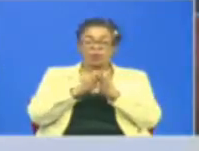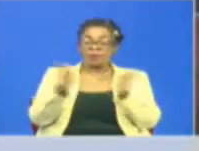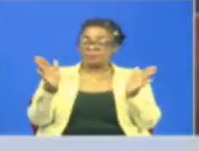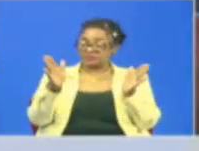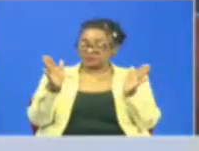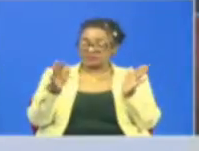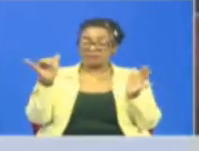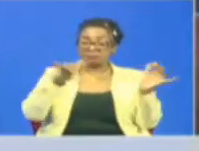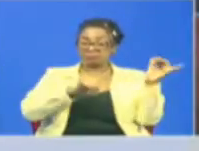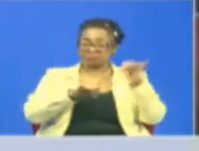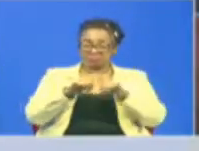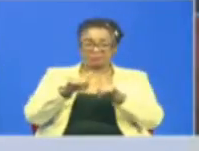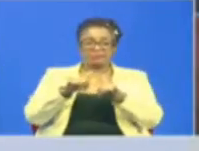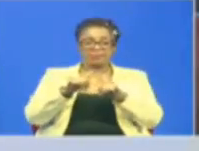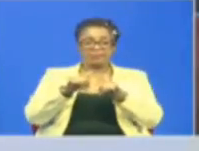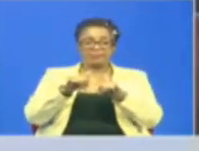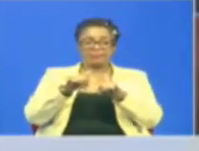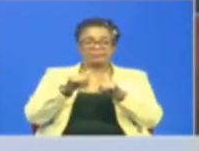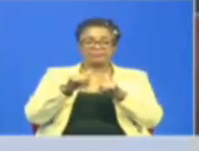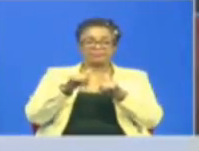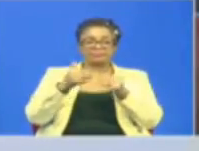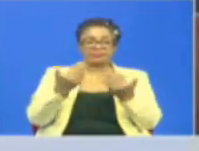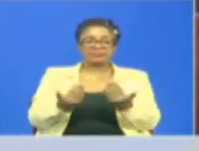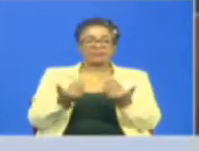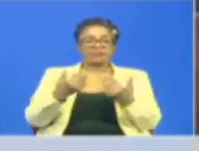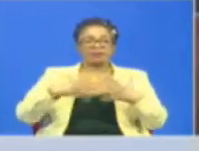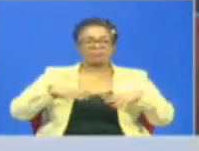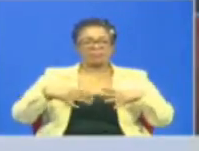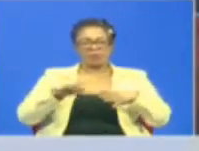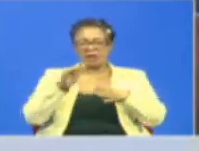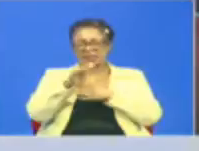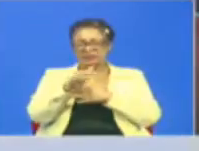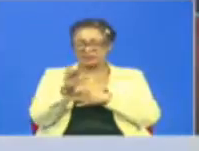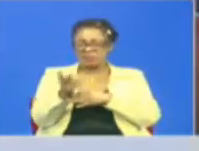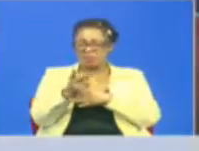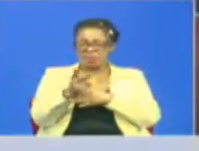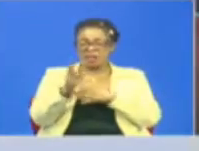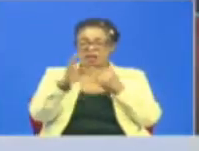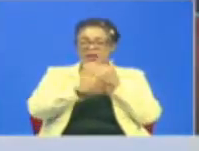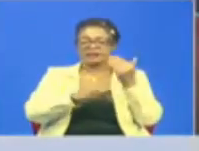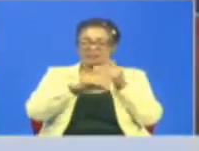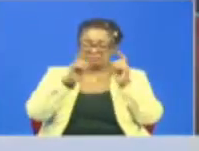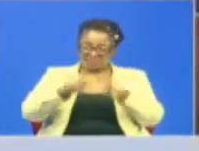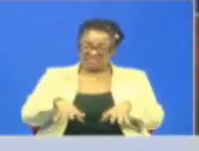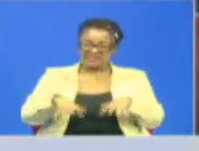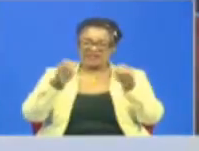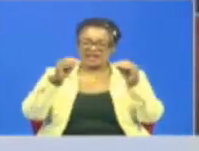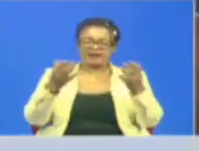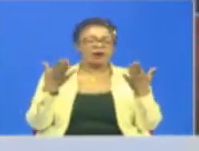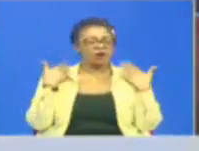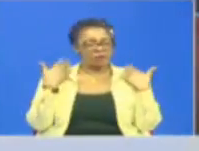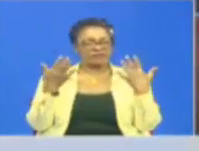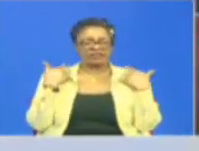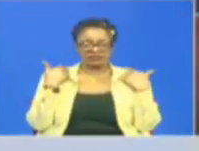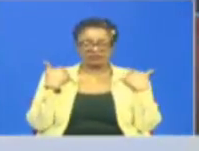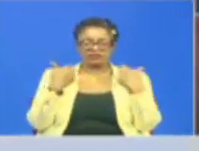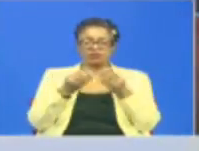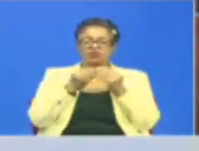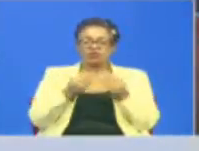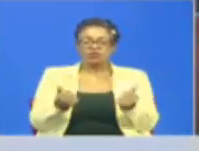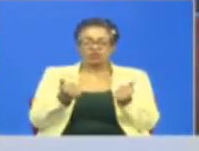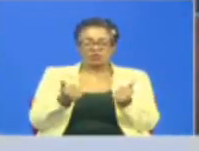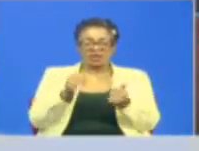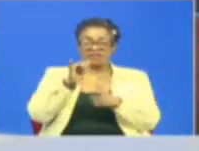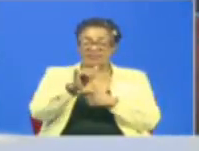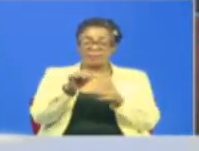the COVID-19 shock, pundits are now asking the two countries to find an urgent and permanent solution to the long-standing